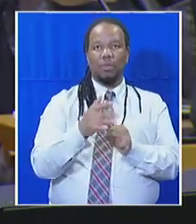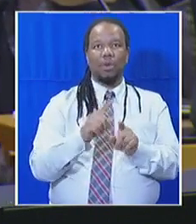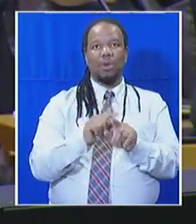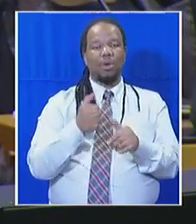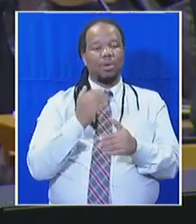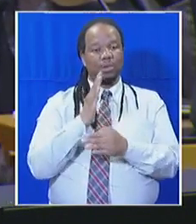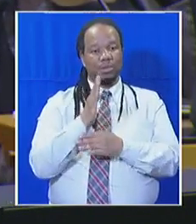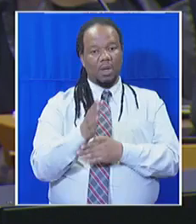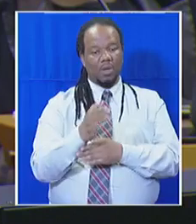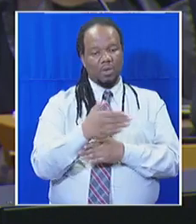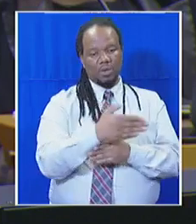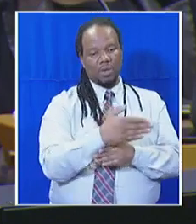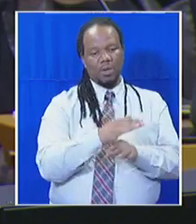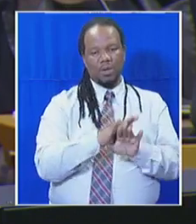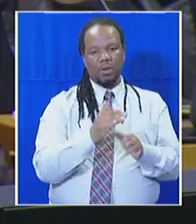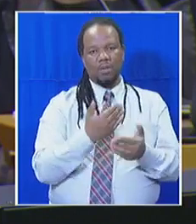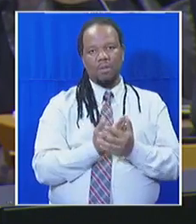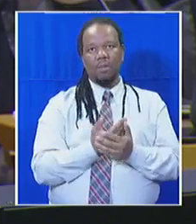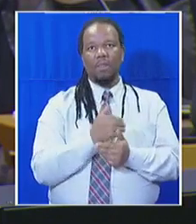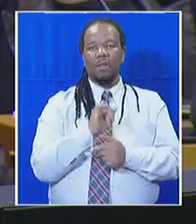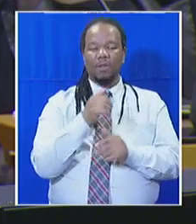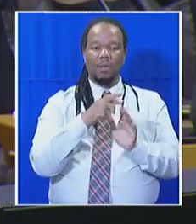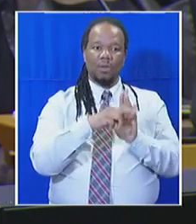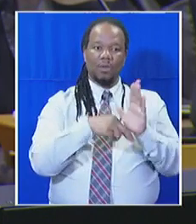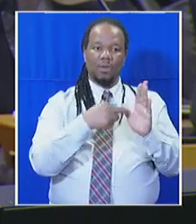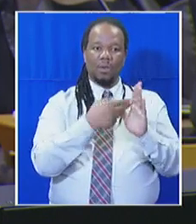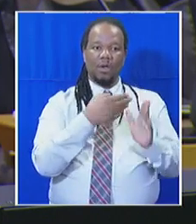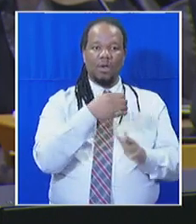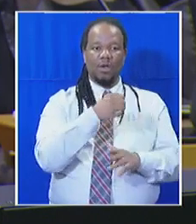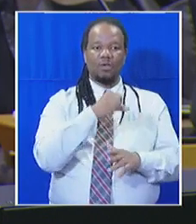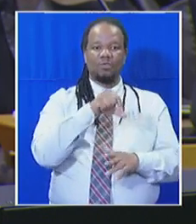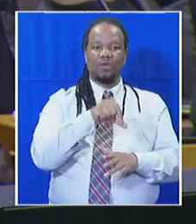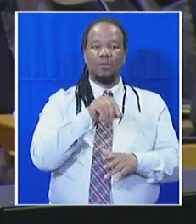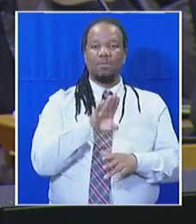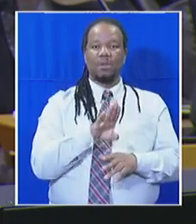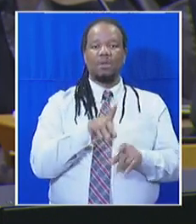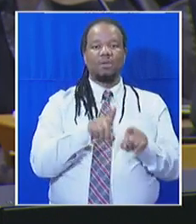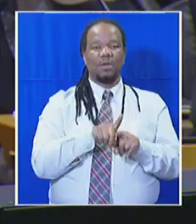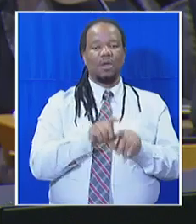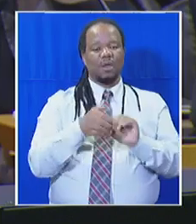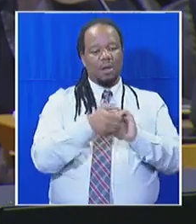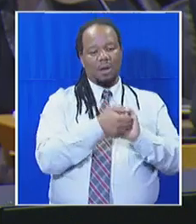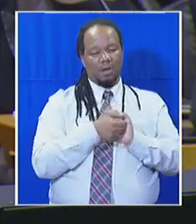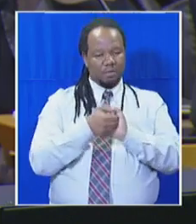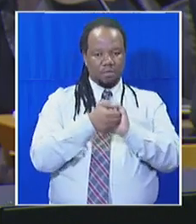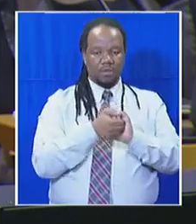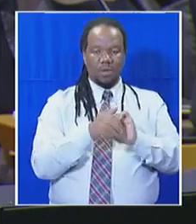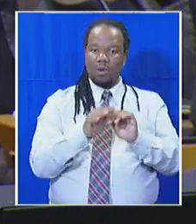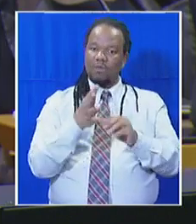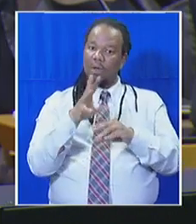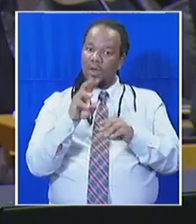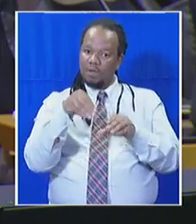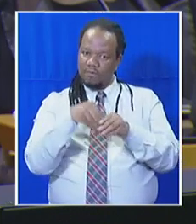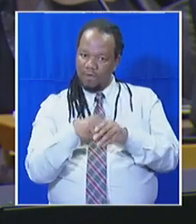indirectly. It is to examine the role of governing bodies or governing body associations in any act of corruption, whether it